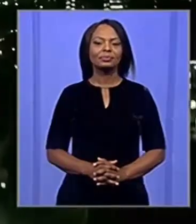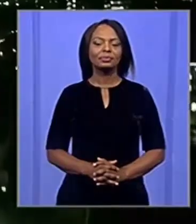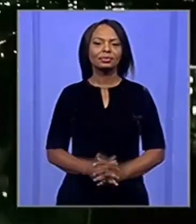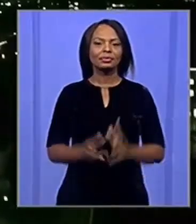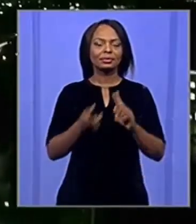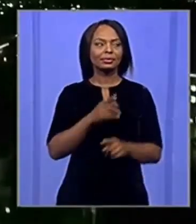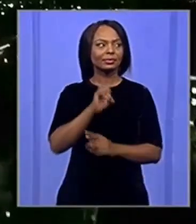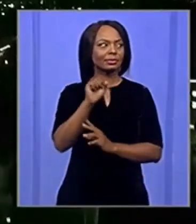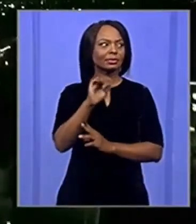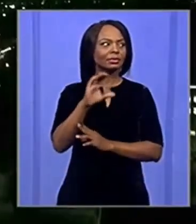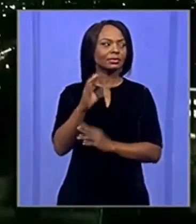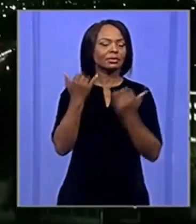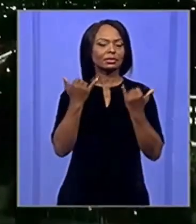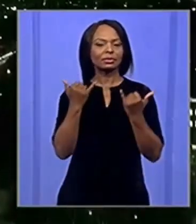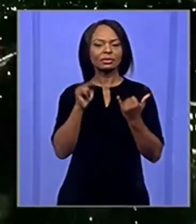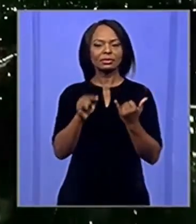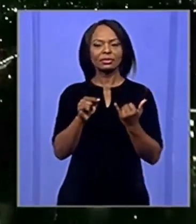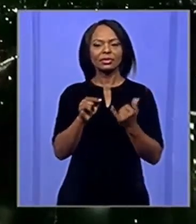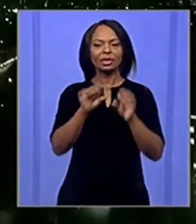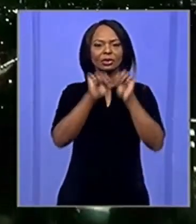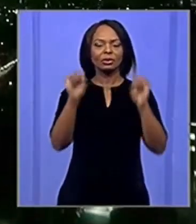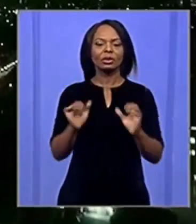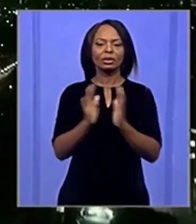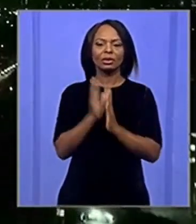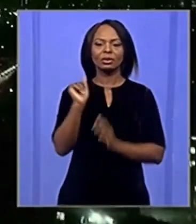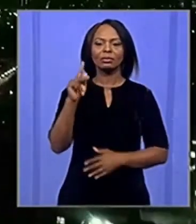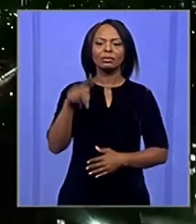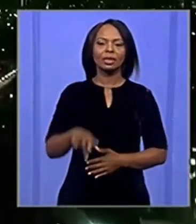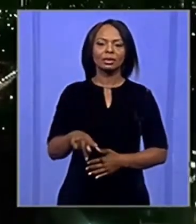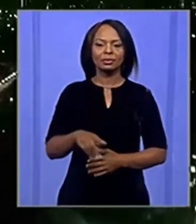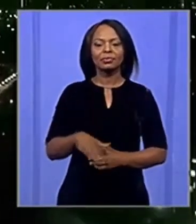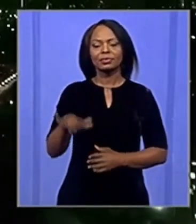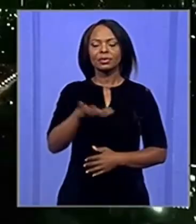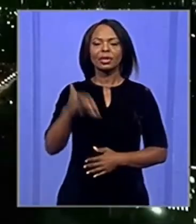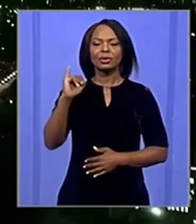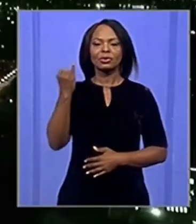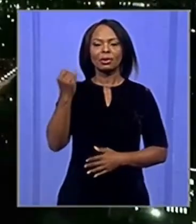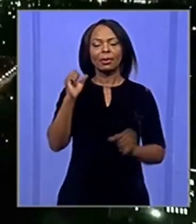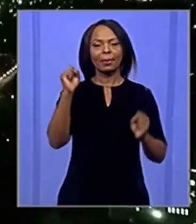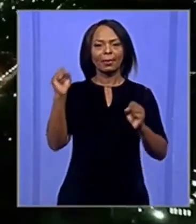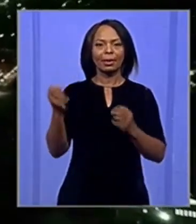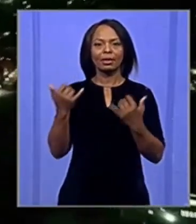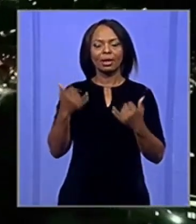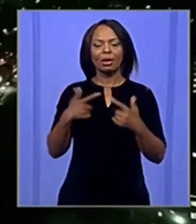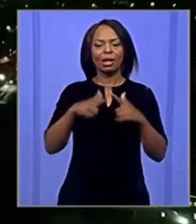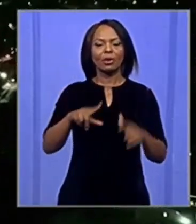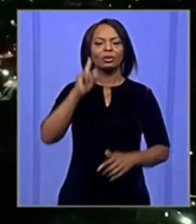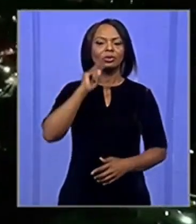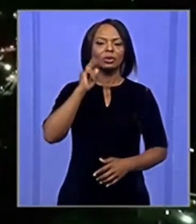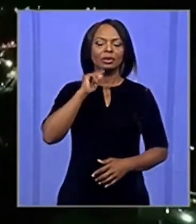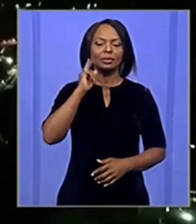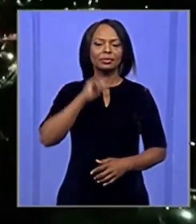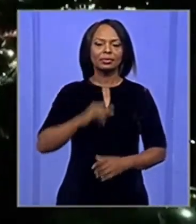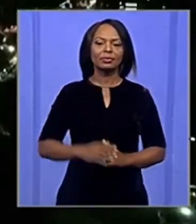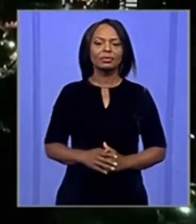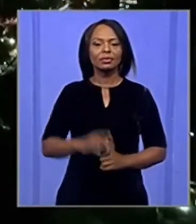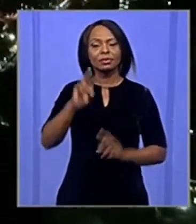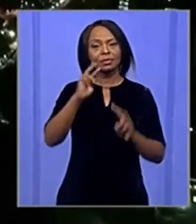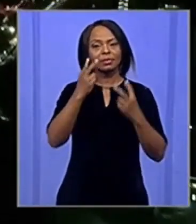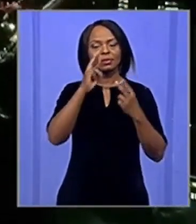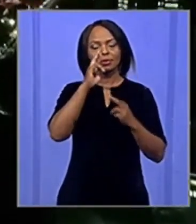Malalo go tswa mo SABC Studio 10 Auckland Park, Johannesburg. Re go tlisetsa kgaso ya dikgang tsa Setswana. A re